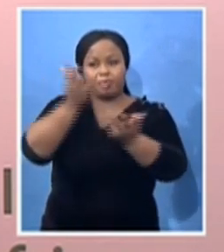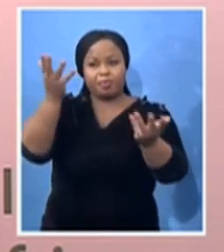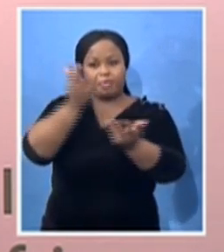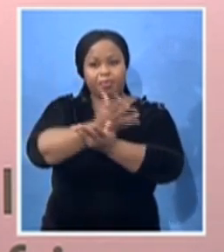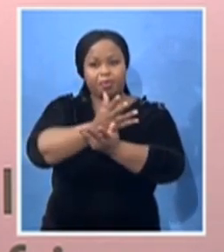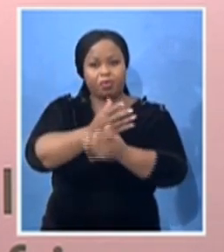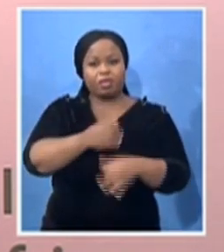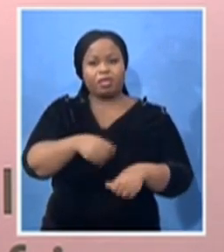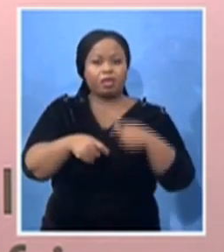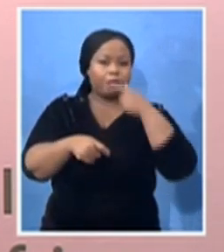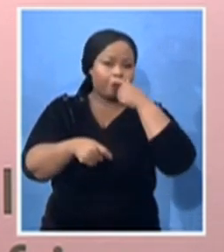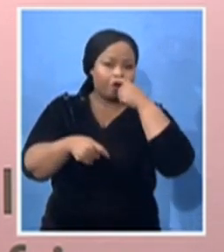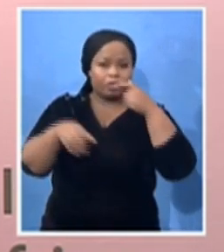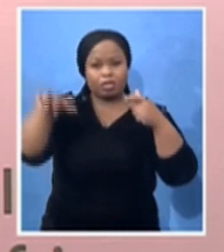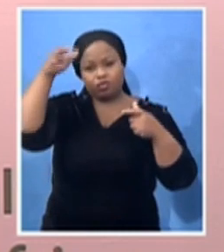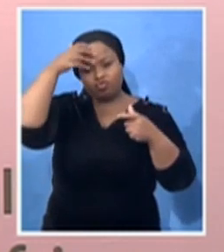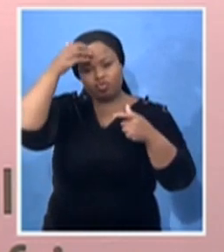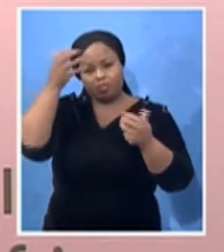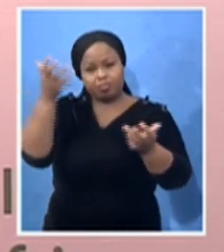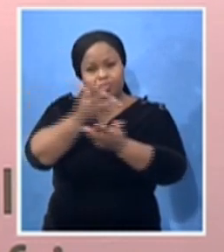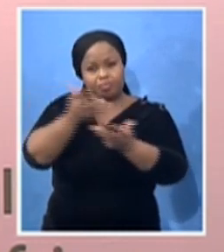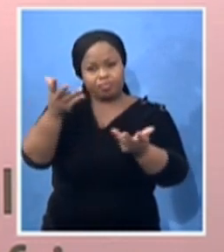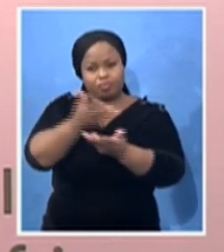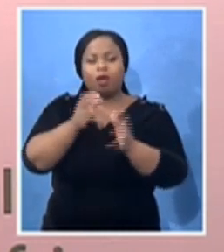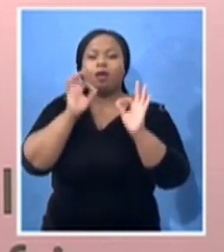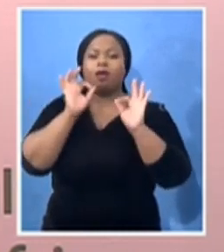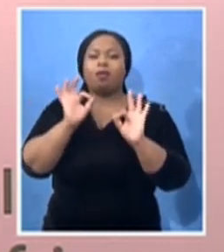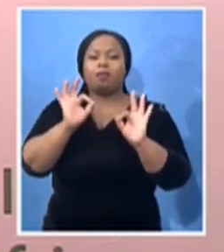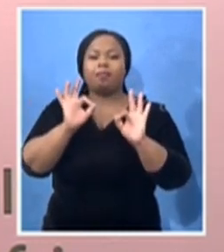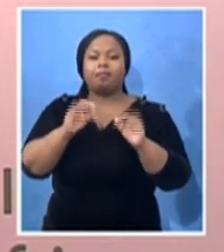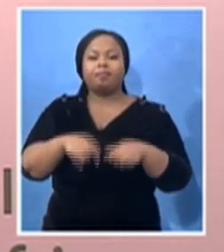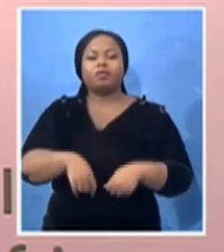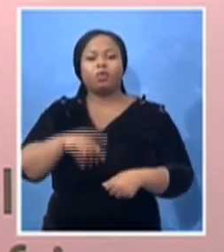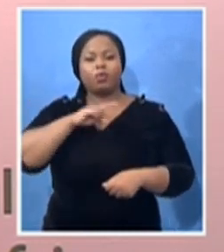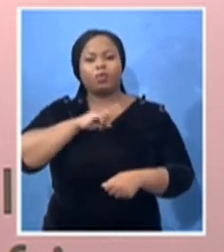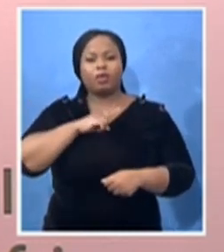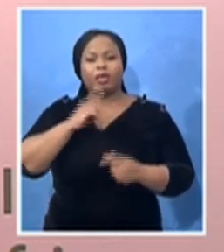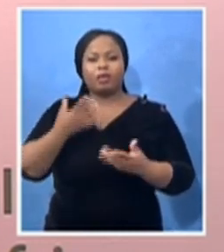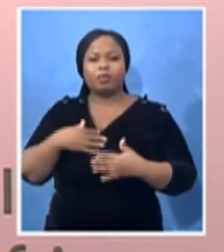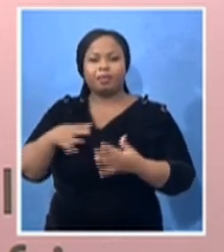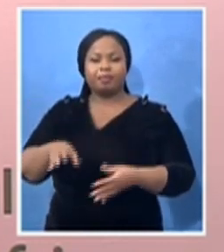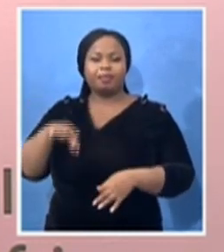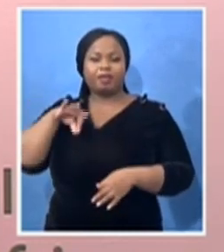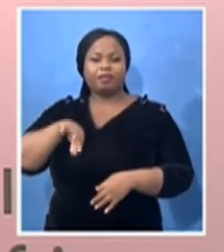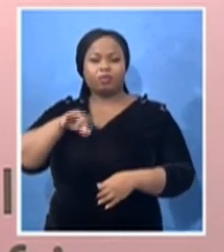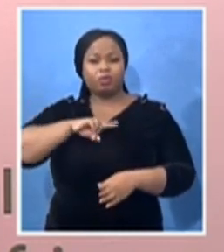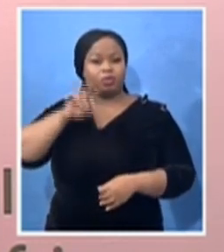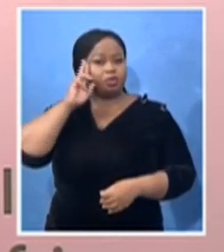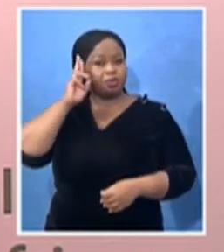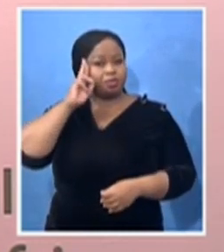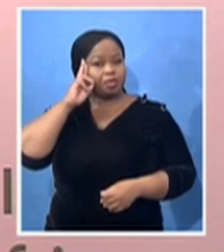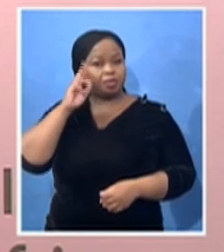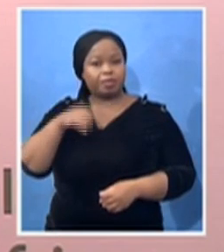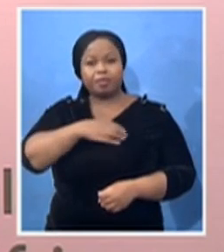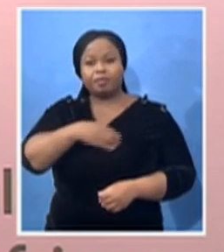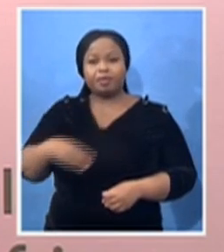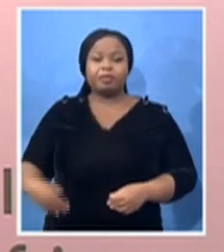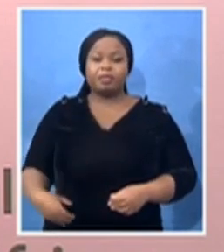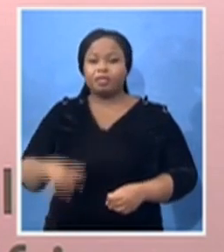fruit, and I'm sure we all recall that President Ramaphosa ultimately made